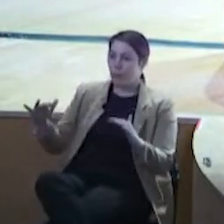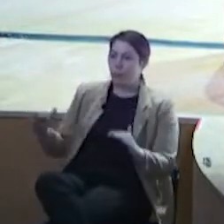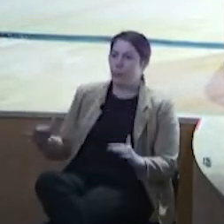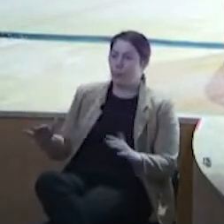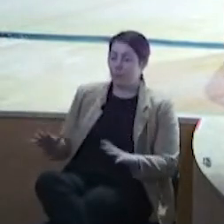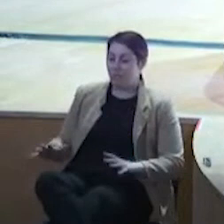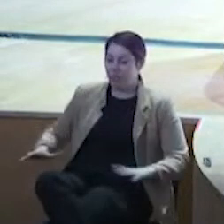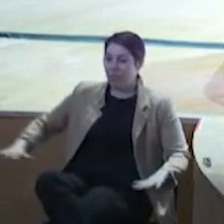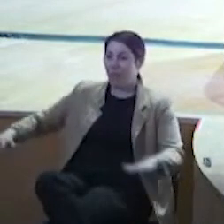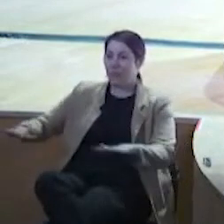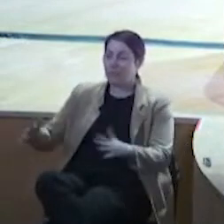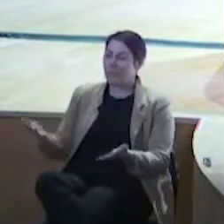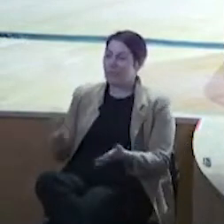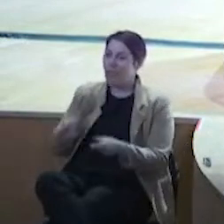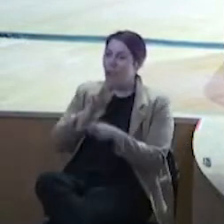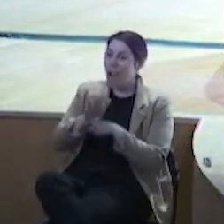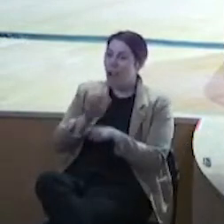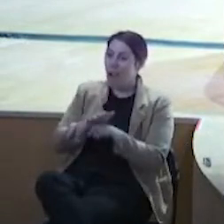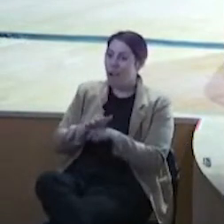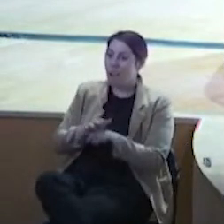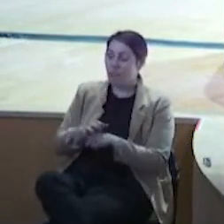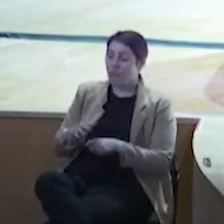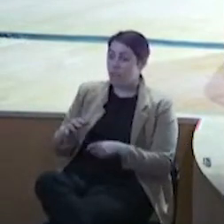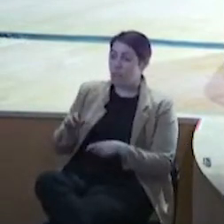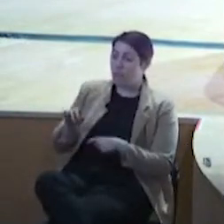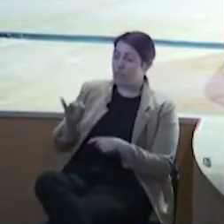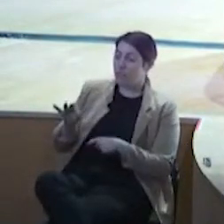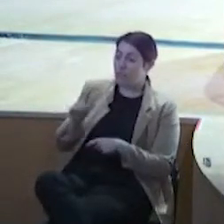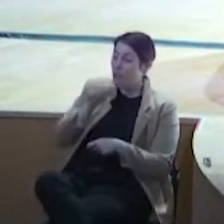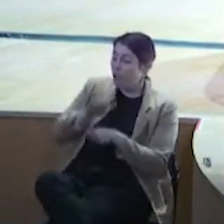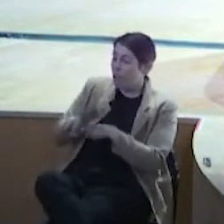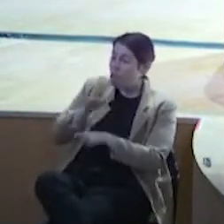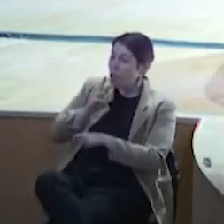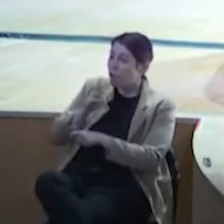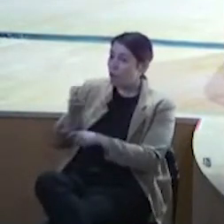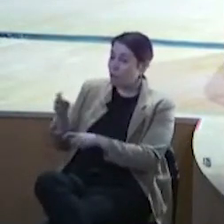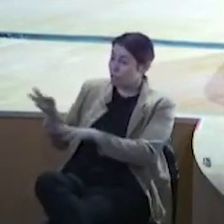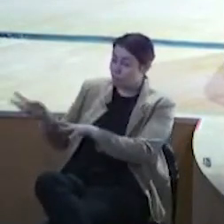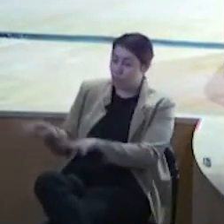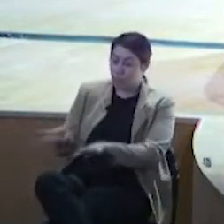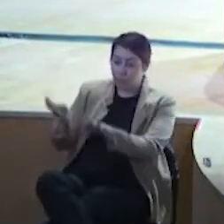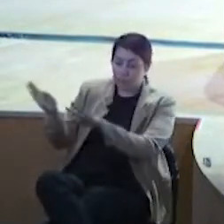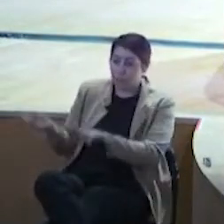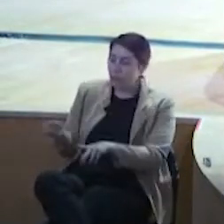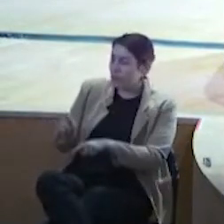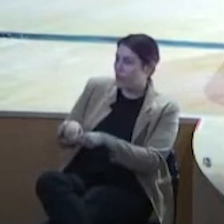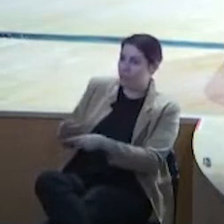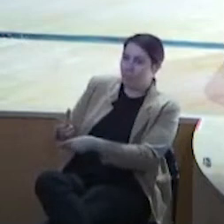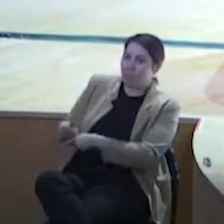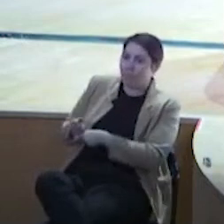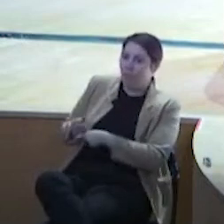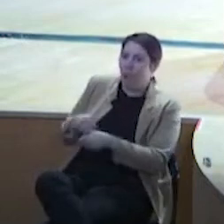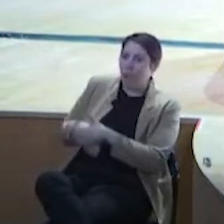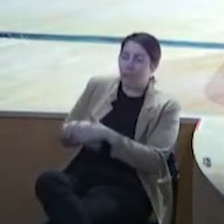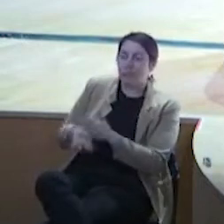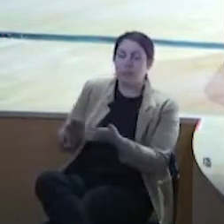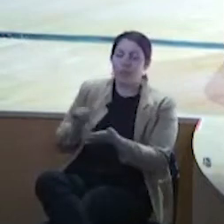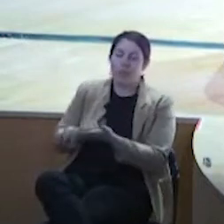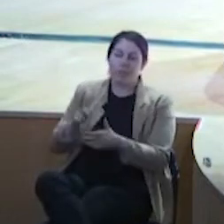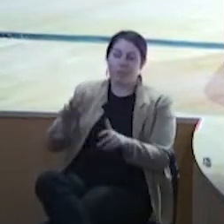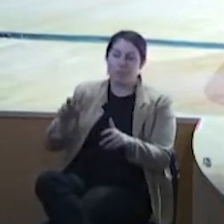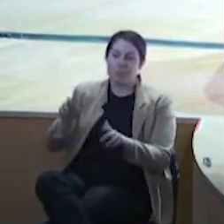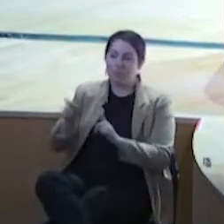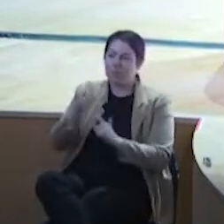not enough runoff, then we're not getting the supplies every spring. So that's basically what we're facing,